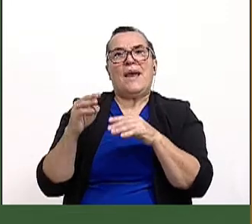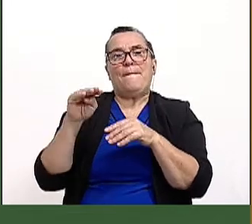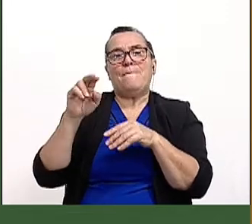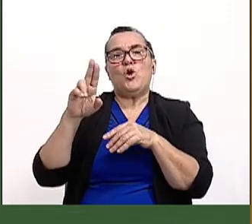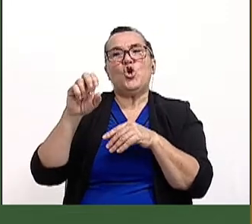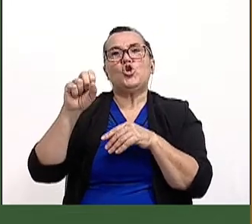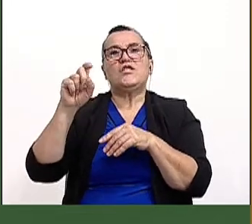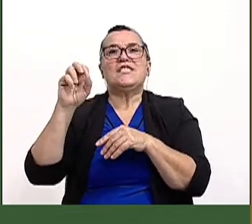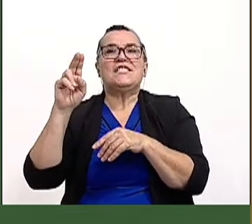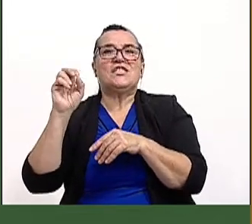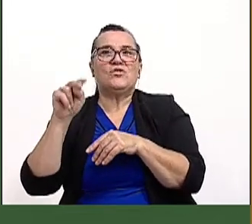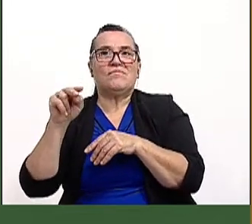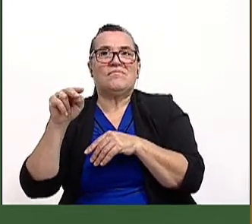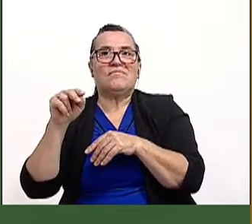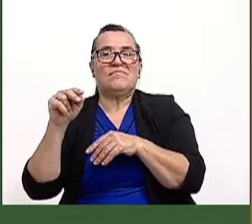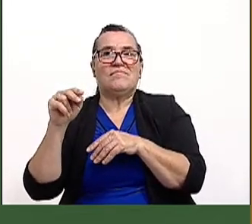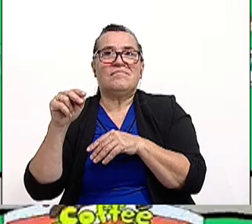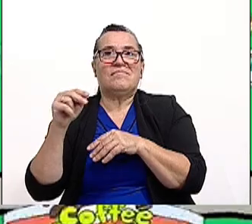cinema.